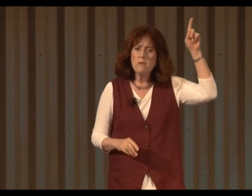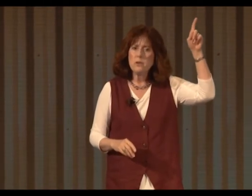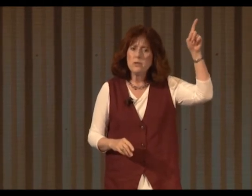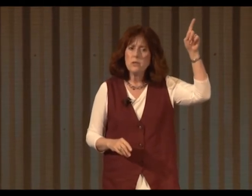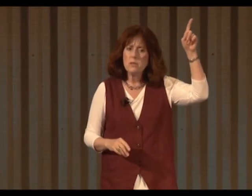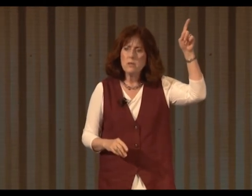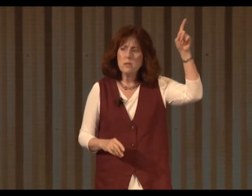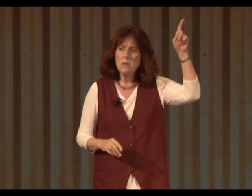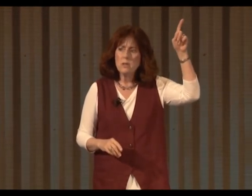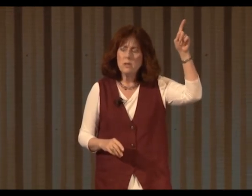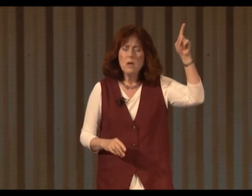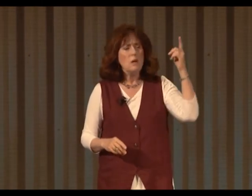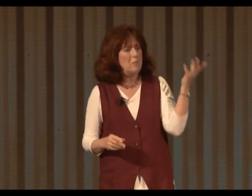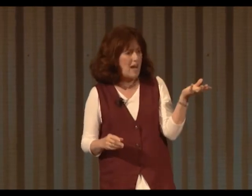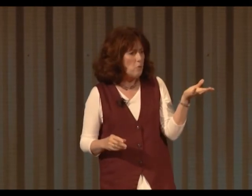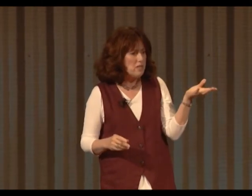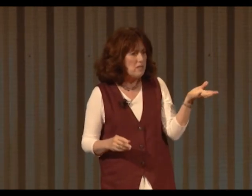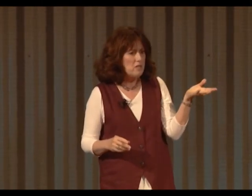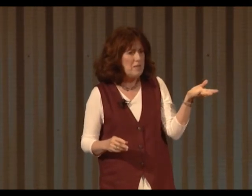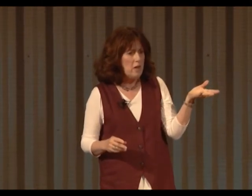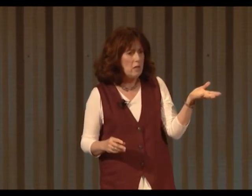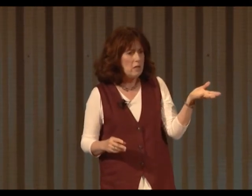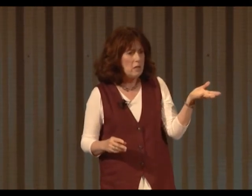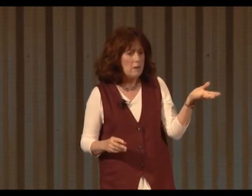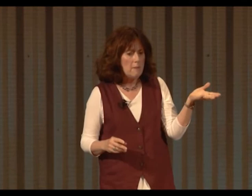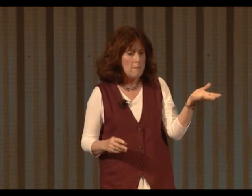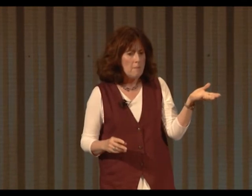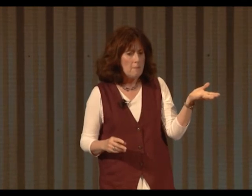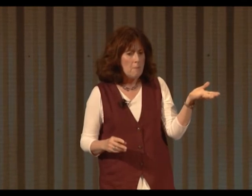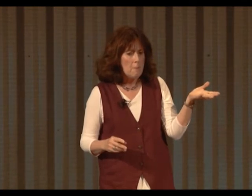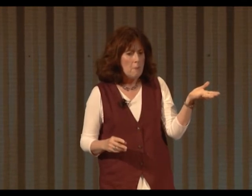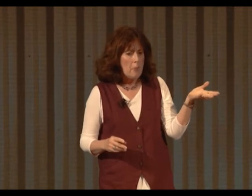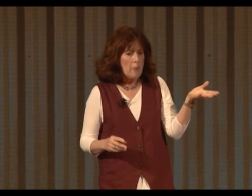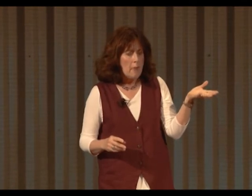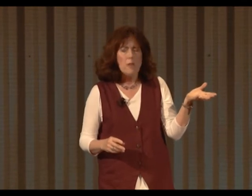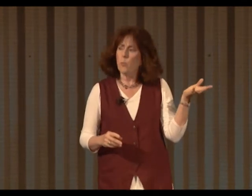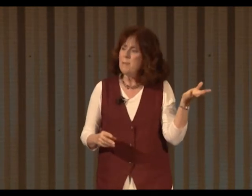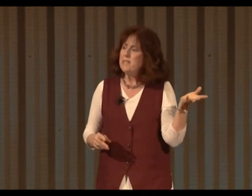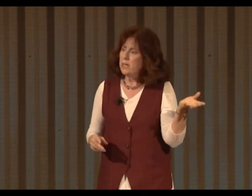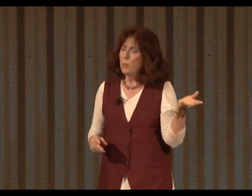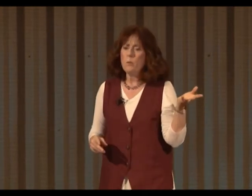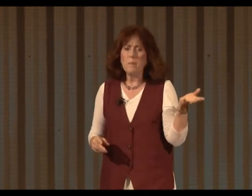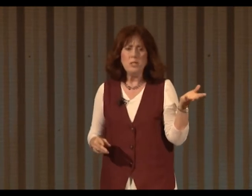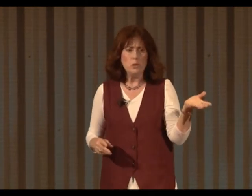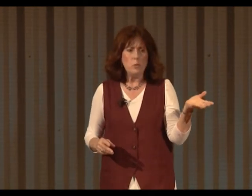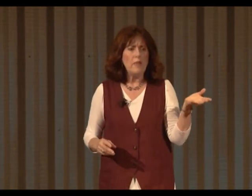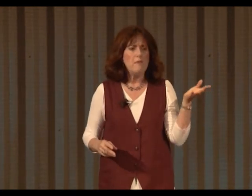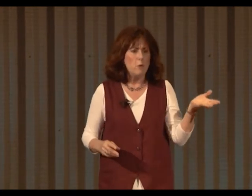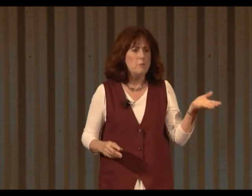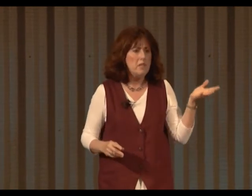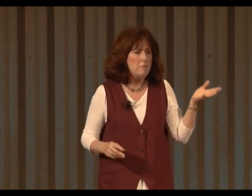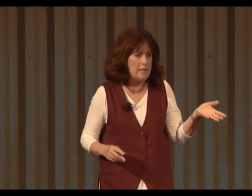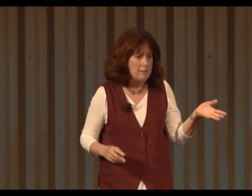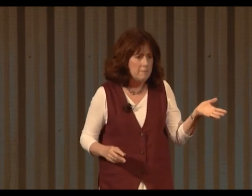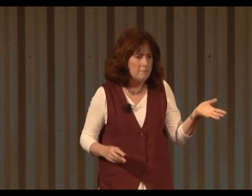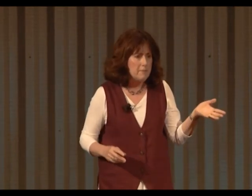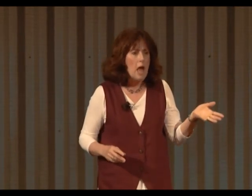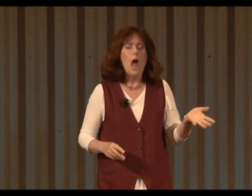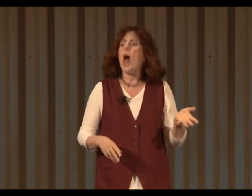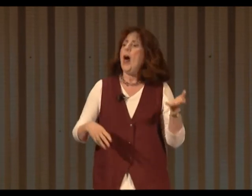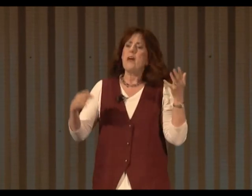of the universe. But how was this to be done? The women did what women do, and they formed a